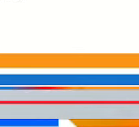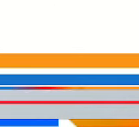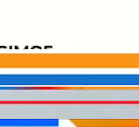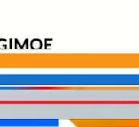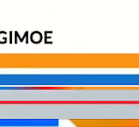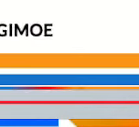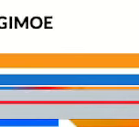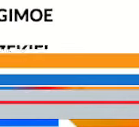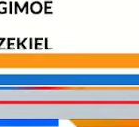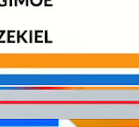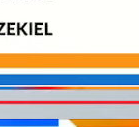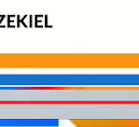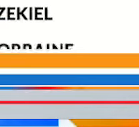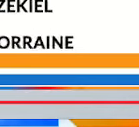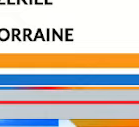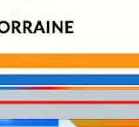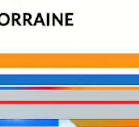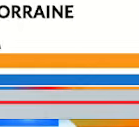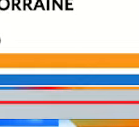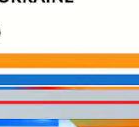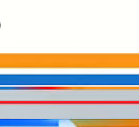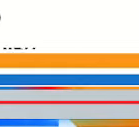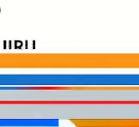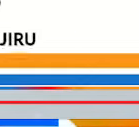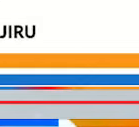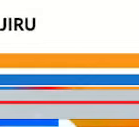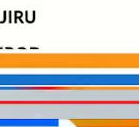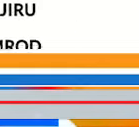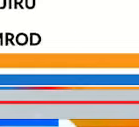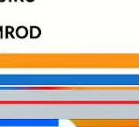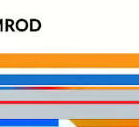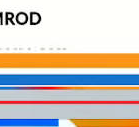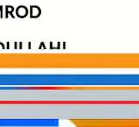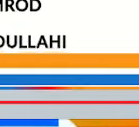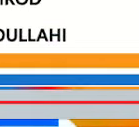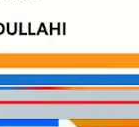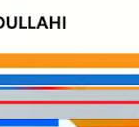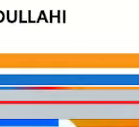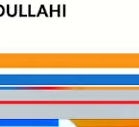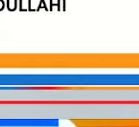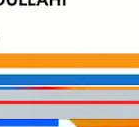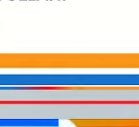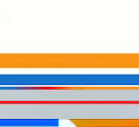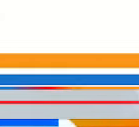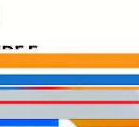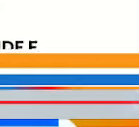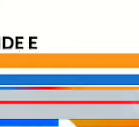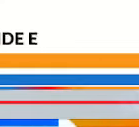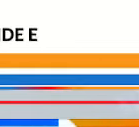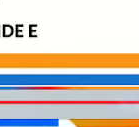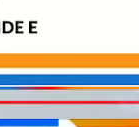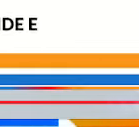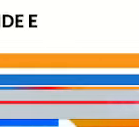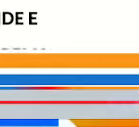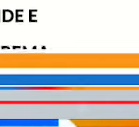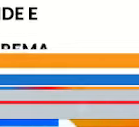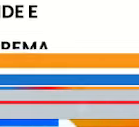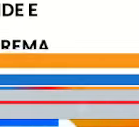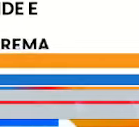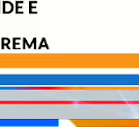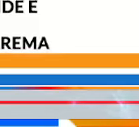dream of establishing Mount Kenya University. And I want to tell